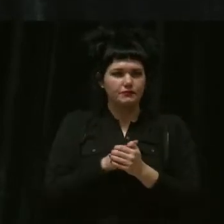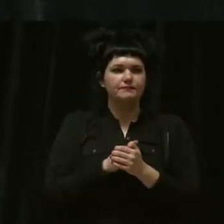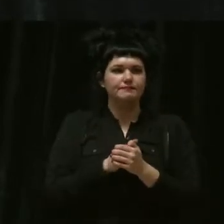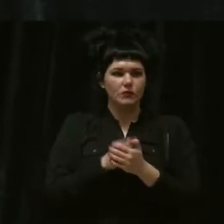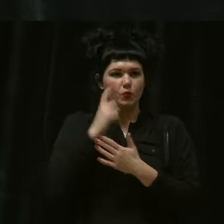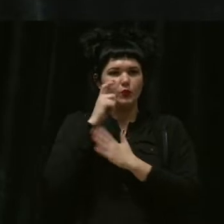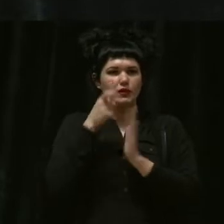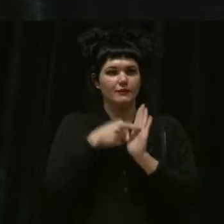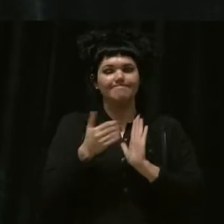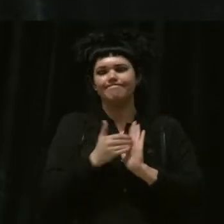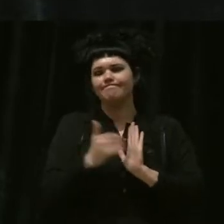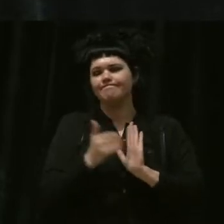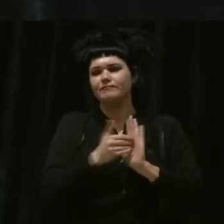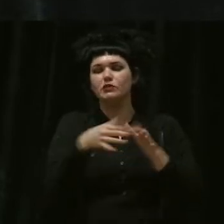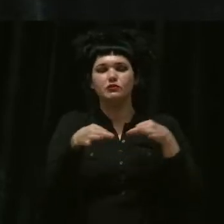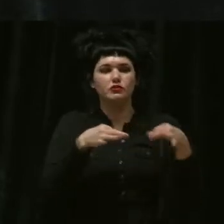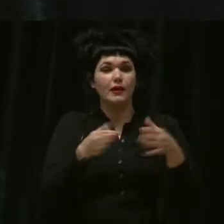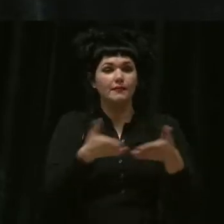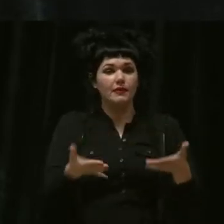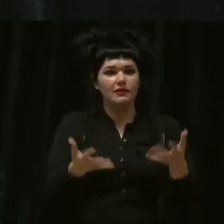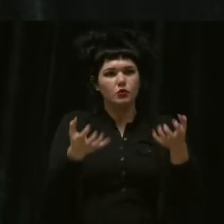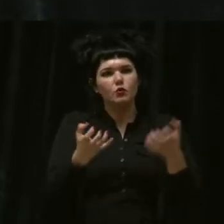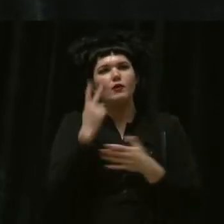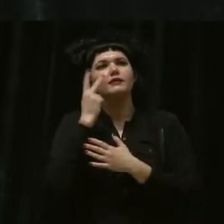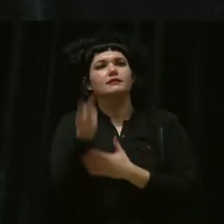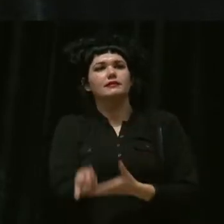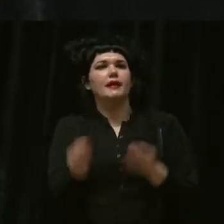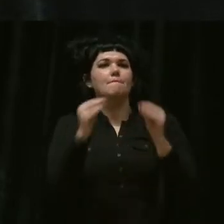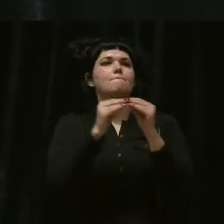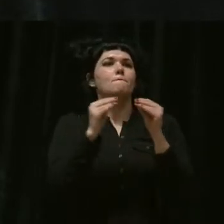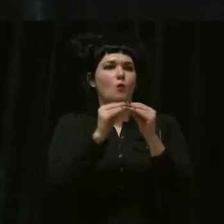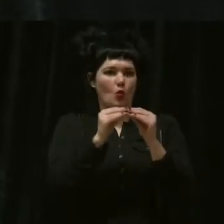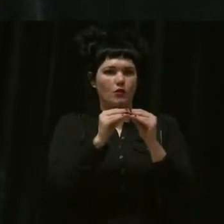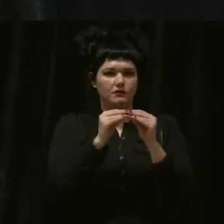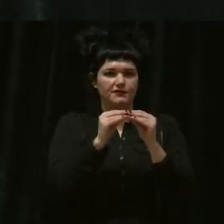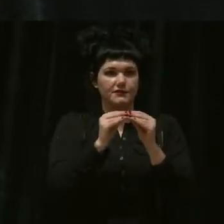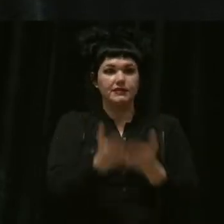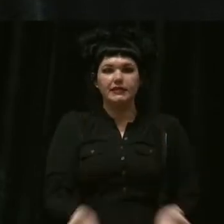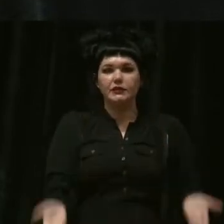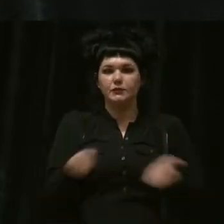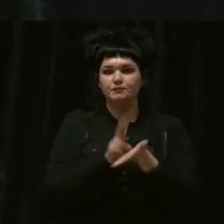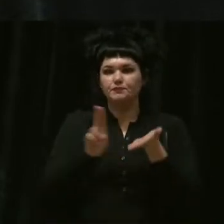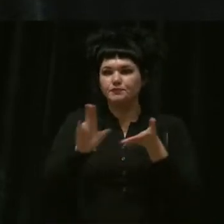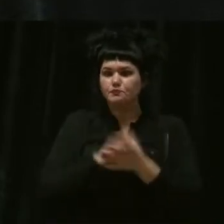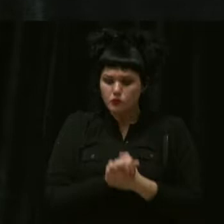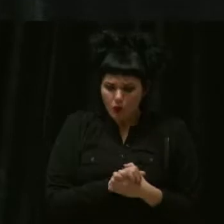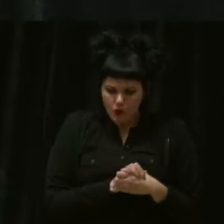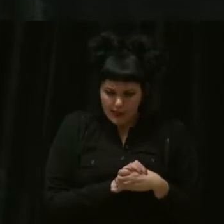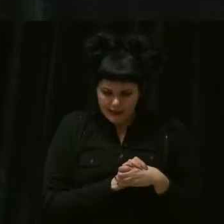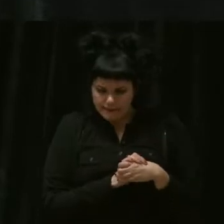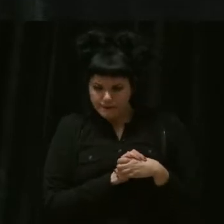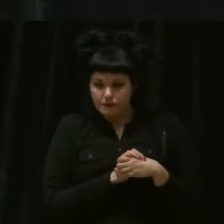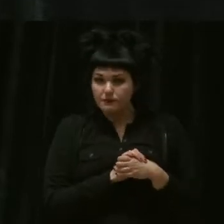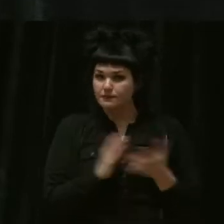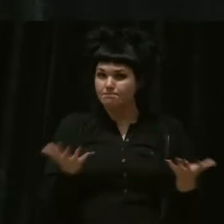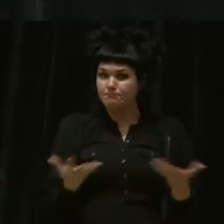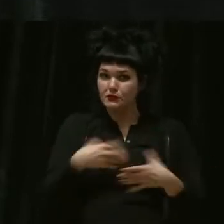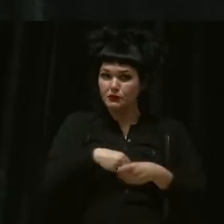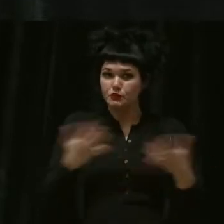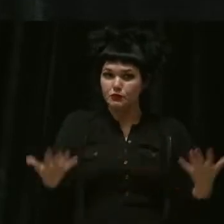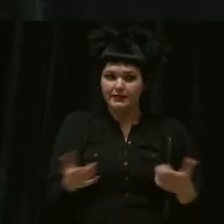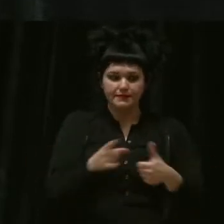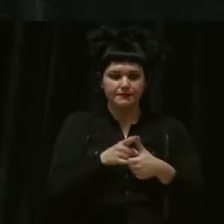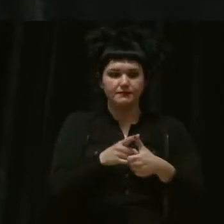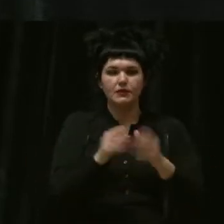described as being things that we'd like to see more of here at the university. So they include more